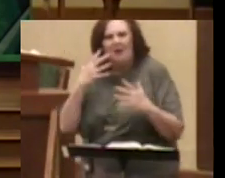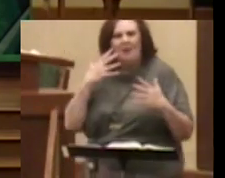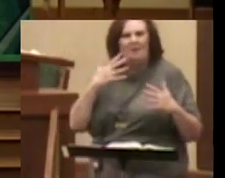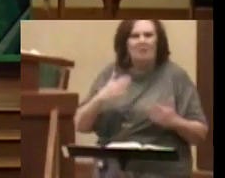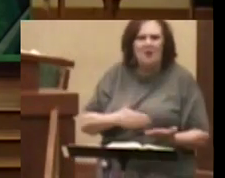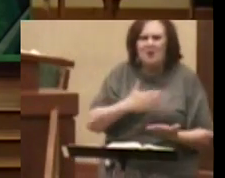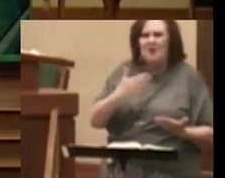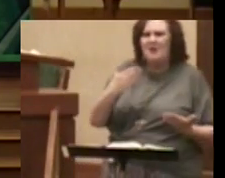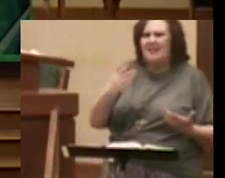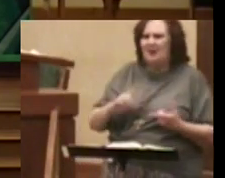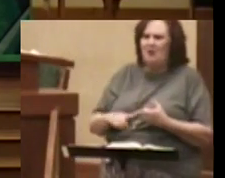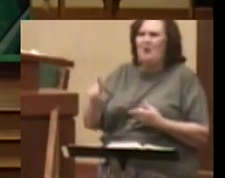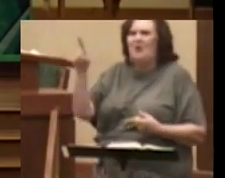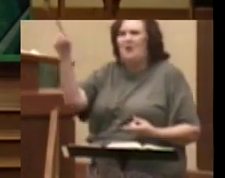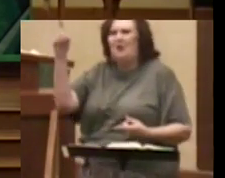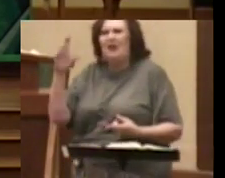God.